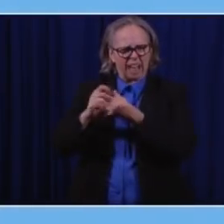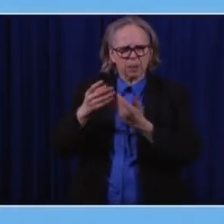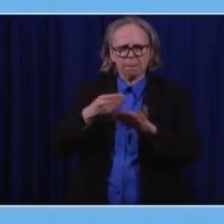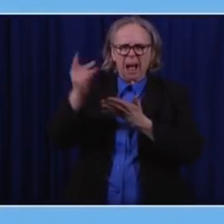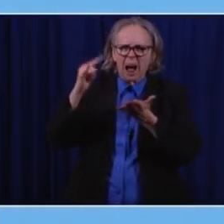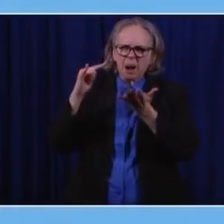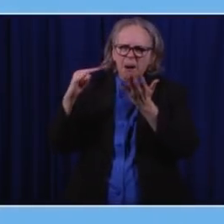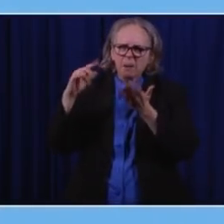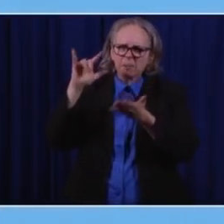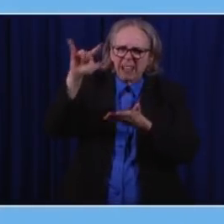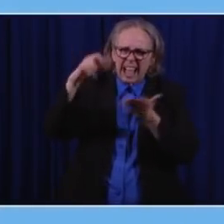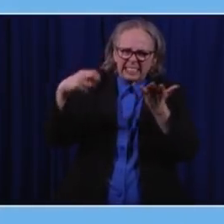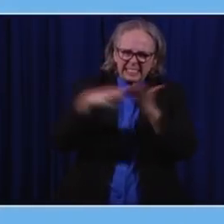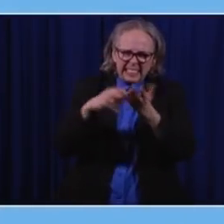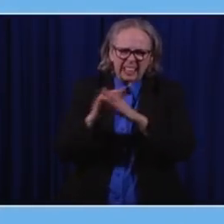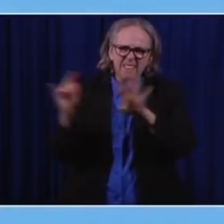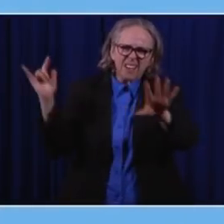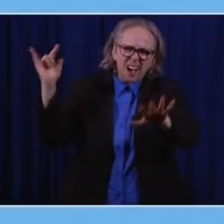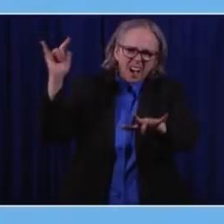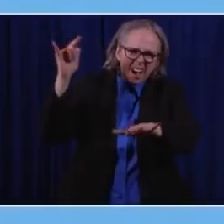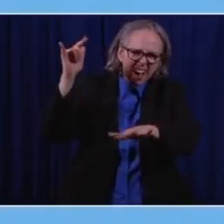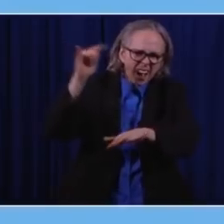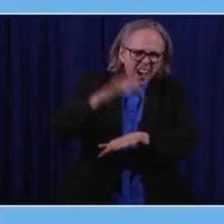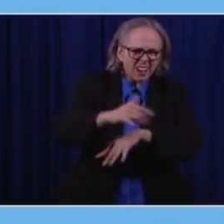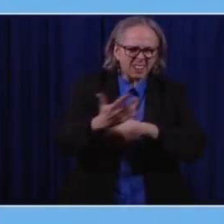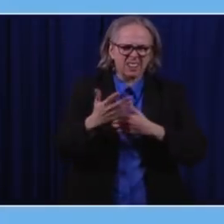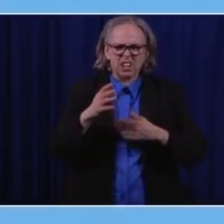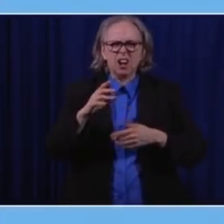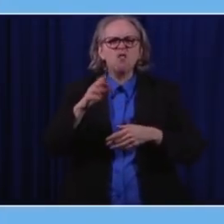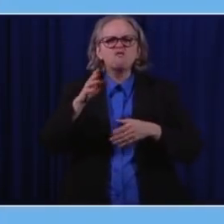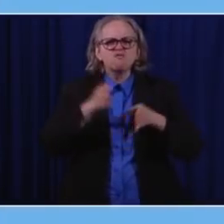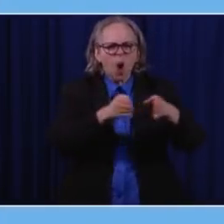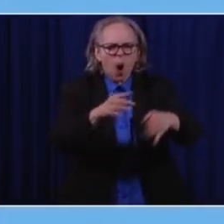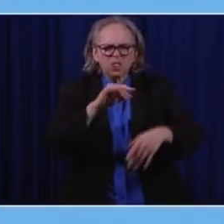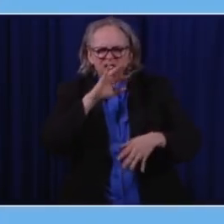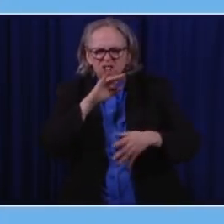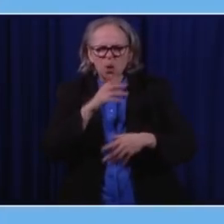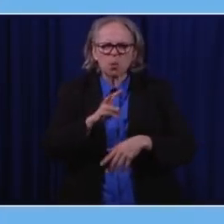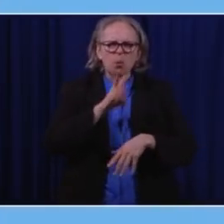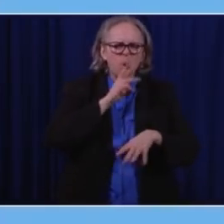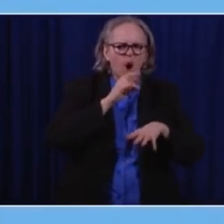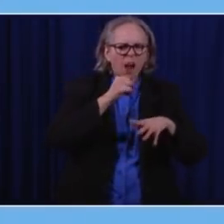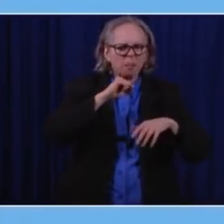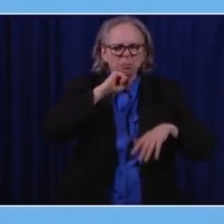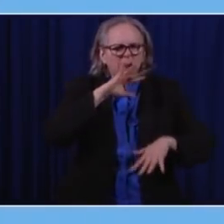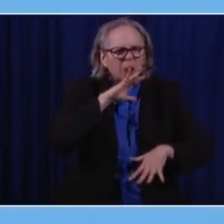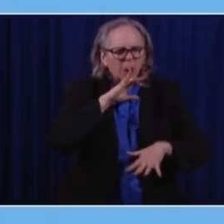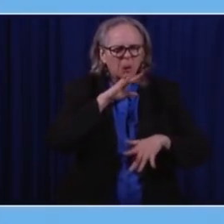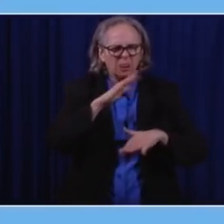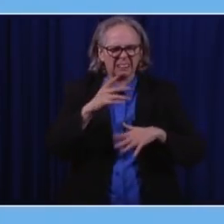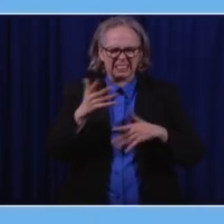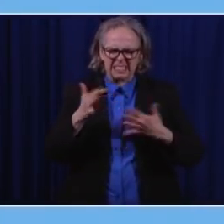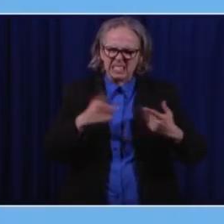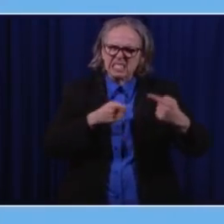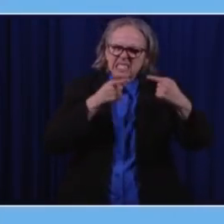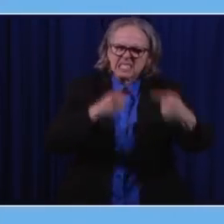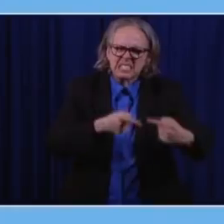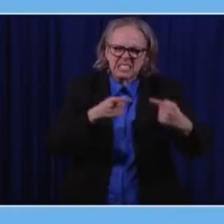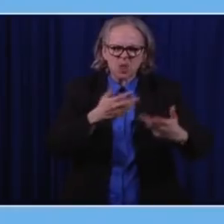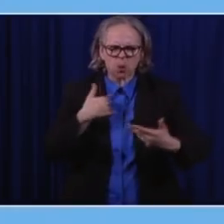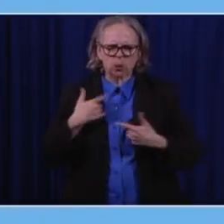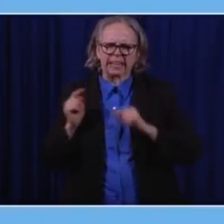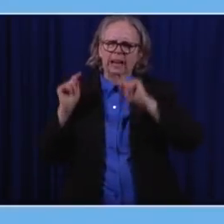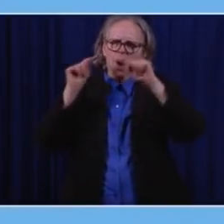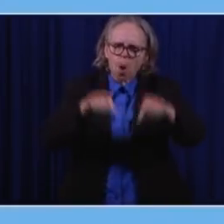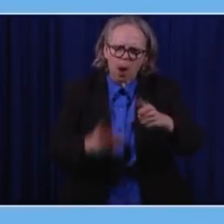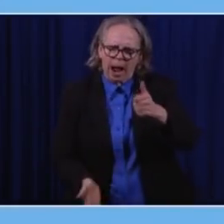there's rolling blackouts, there's not clean water. It makes things really difficult. But again, you know, we help build a